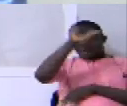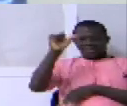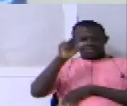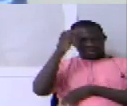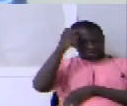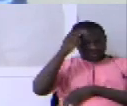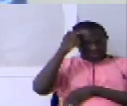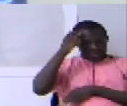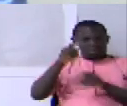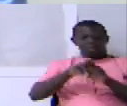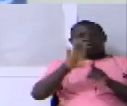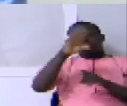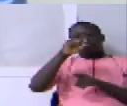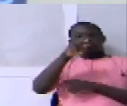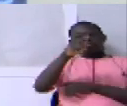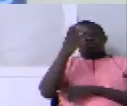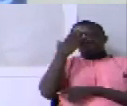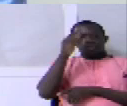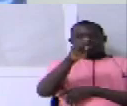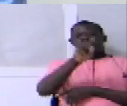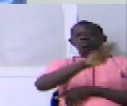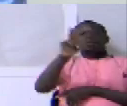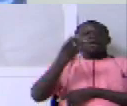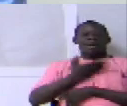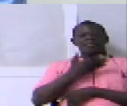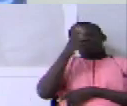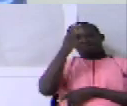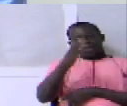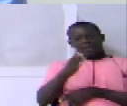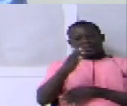that you don't have the right